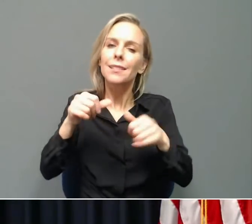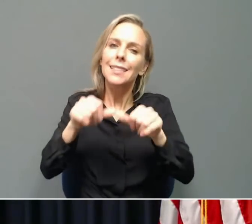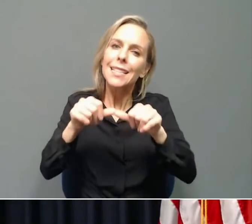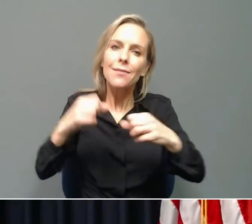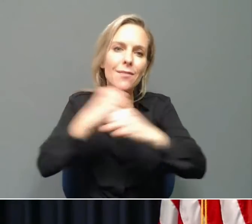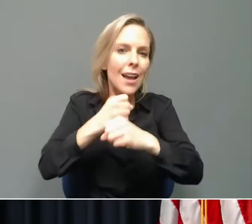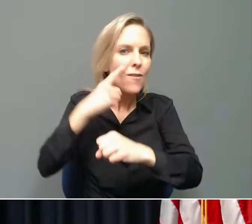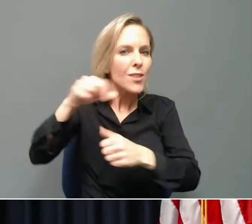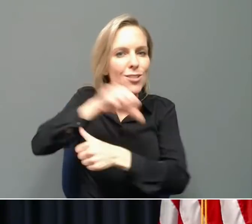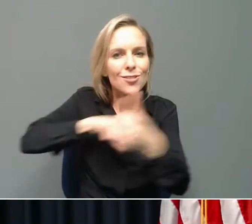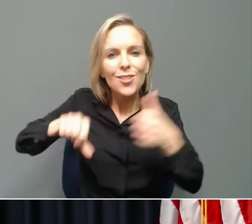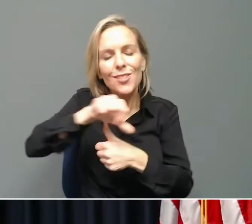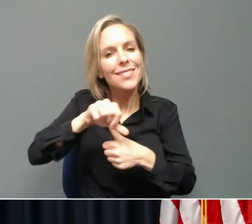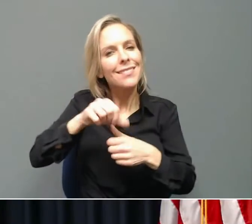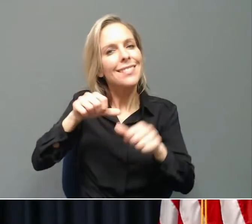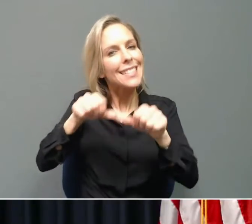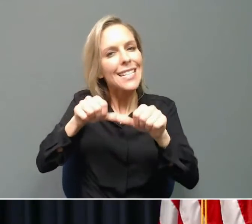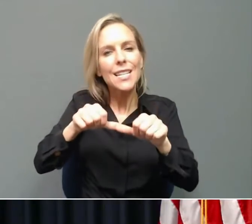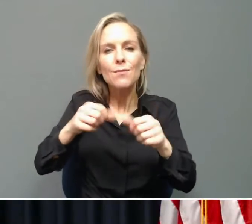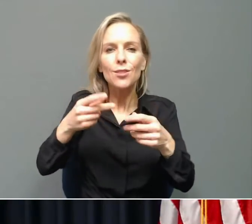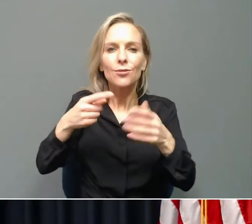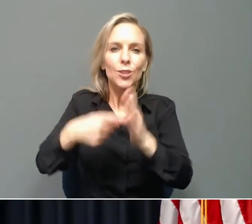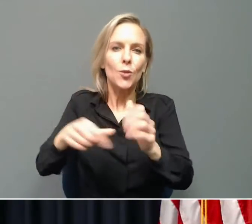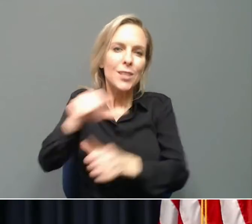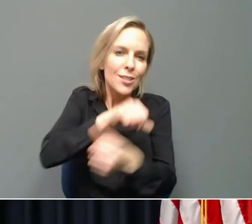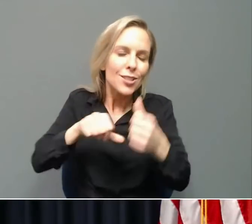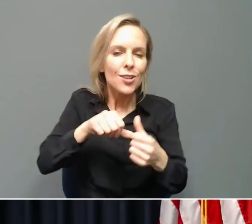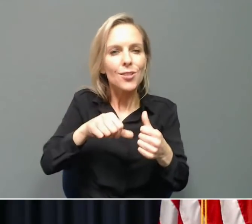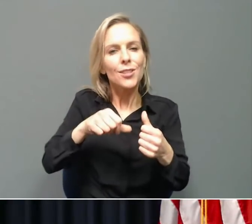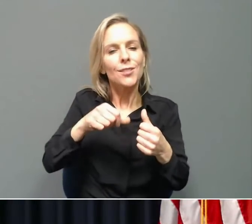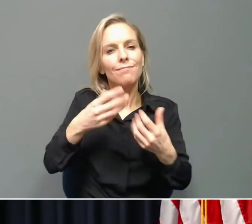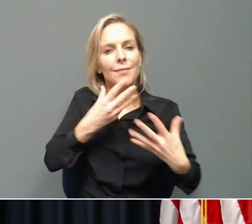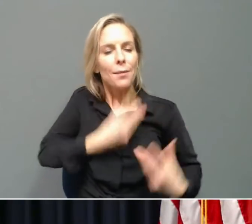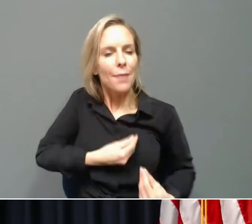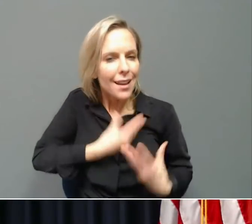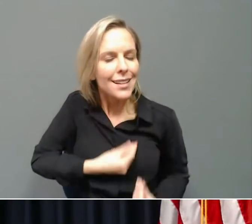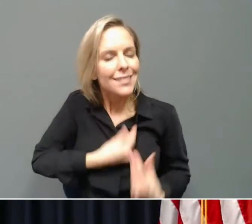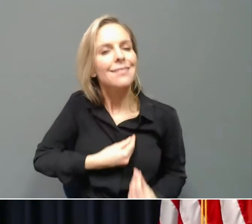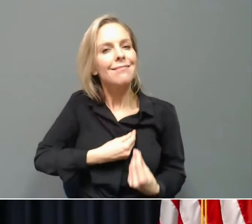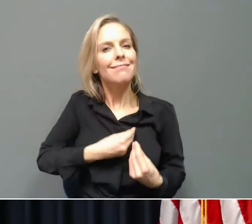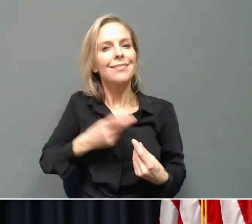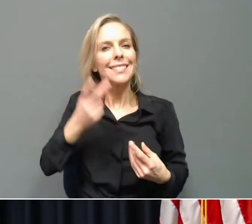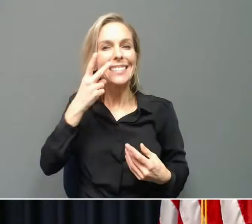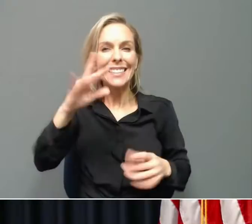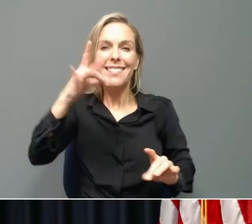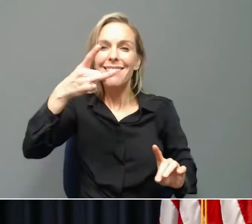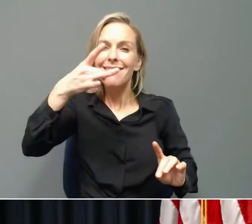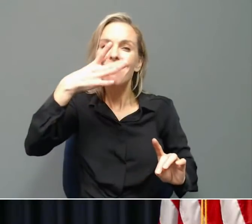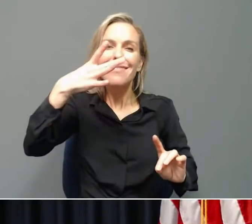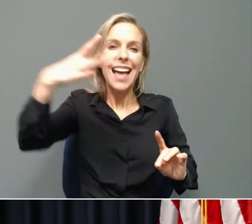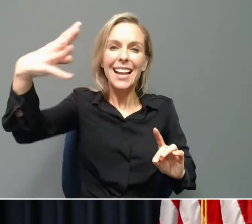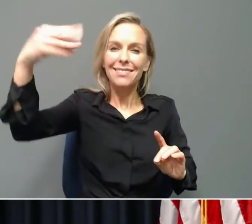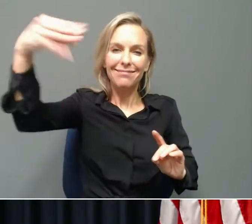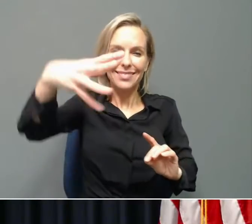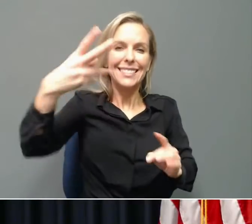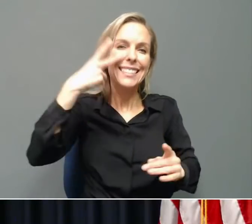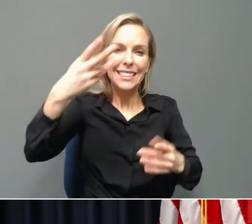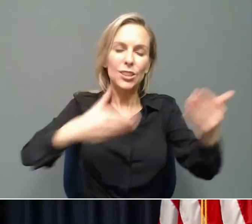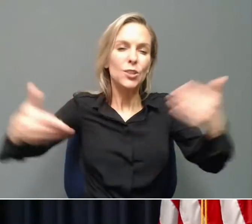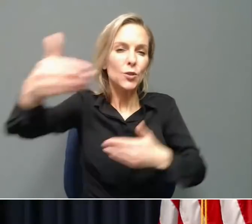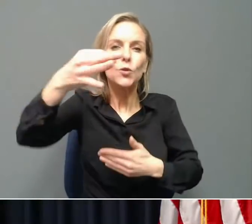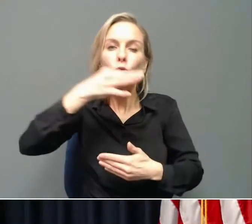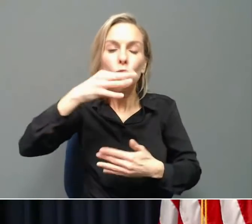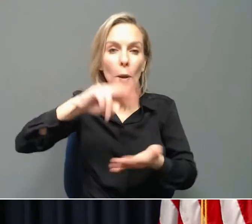other. Keep showing each other compassion. The light at the end of the tunnel is bright, but that doesn't mean you stop